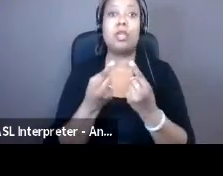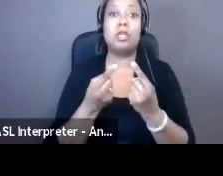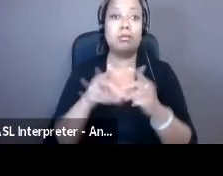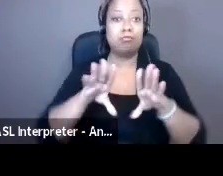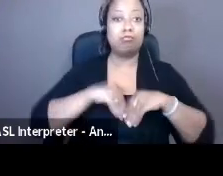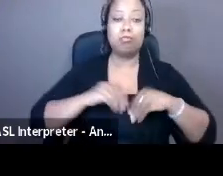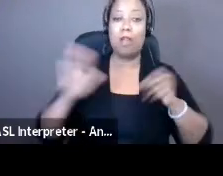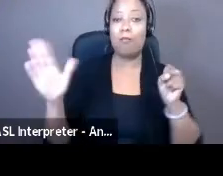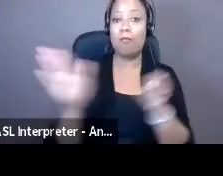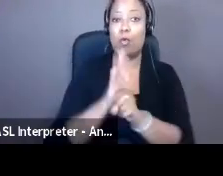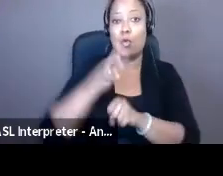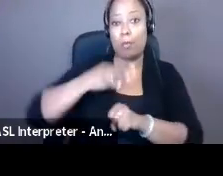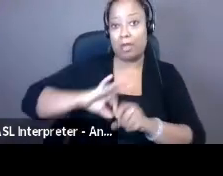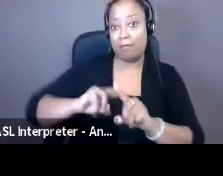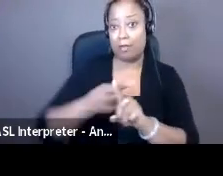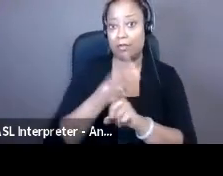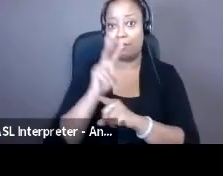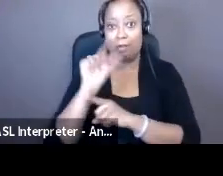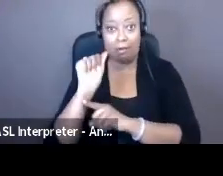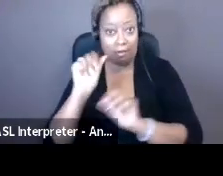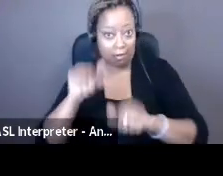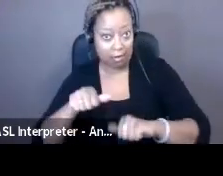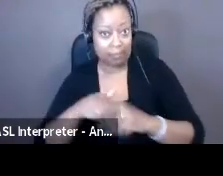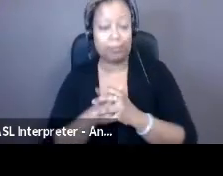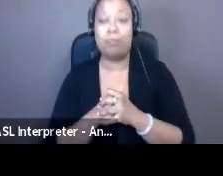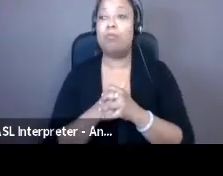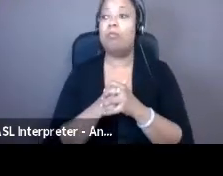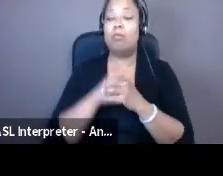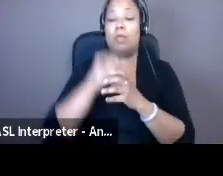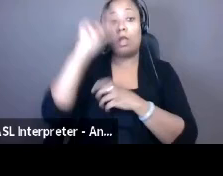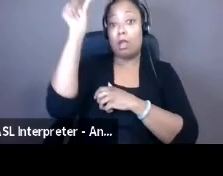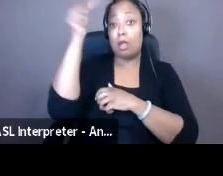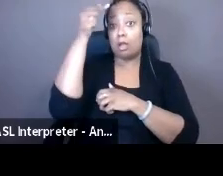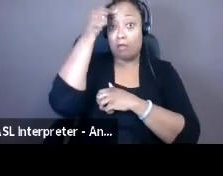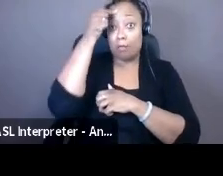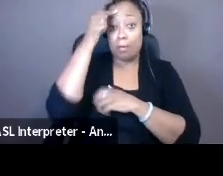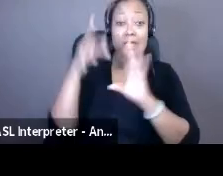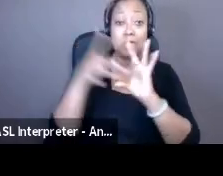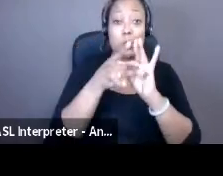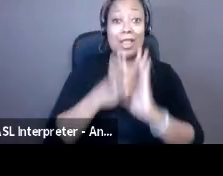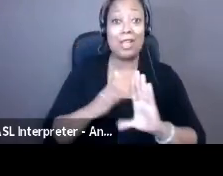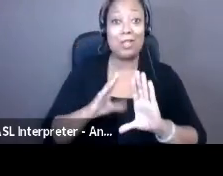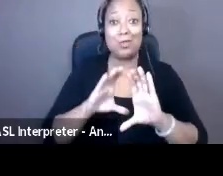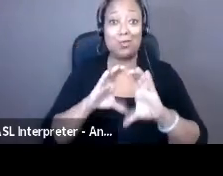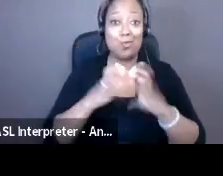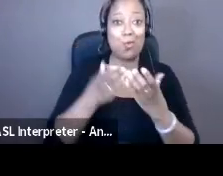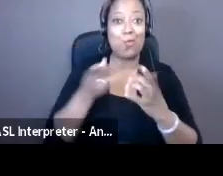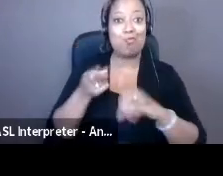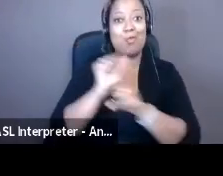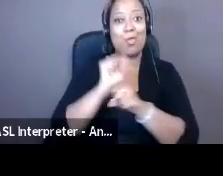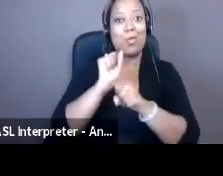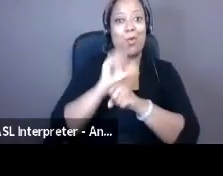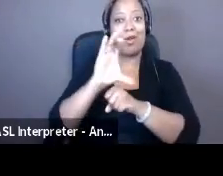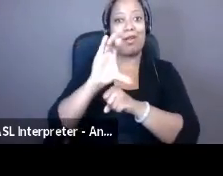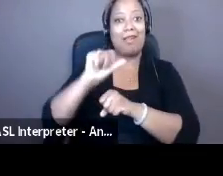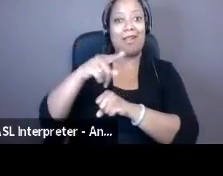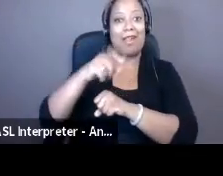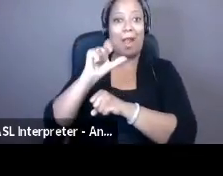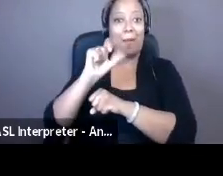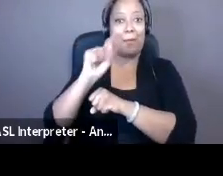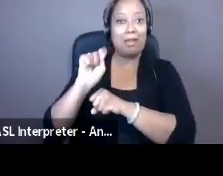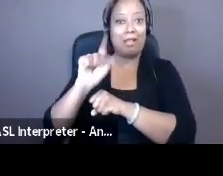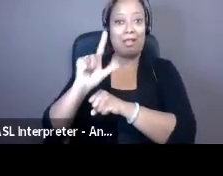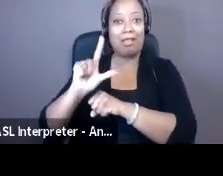the VA. We have a government relations or lobbying group that works on Capitol Hill and with government and with